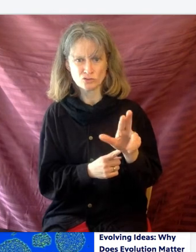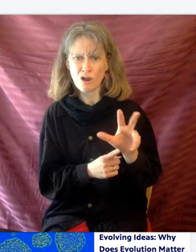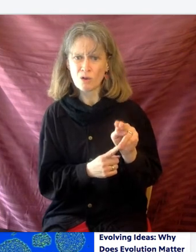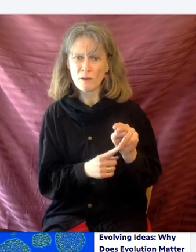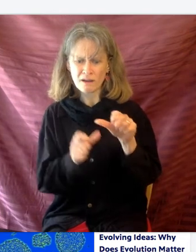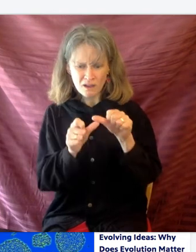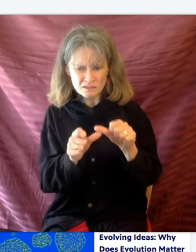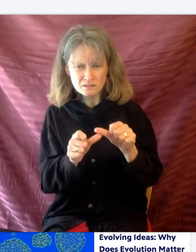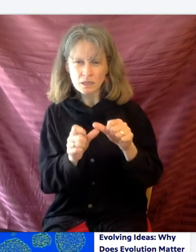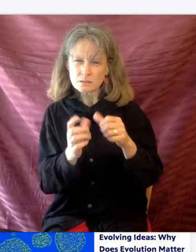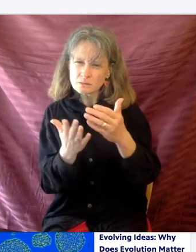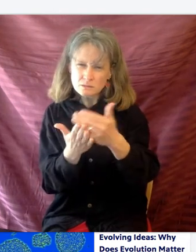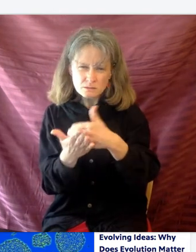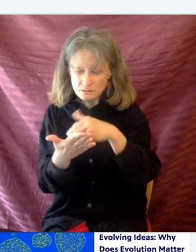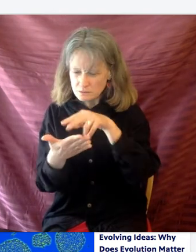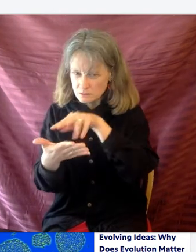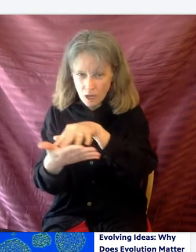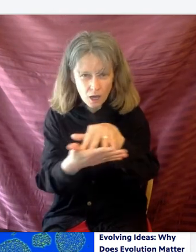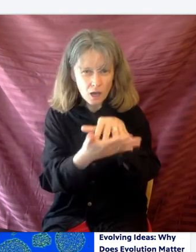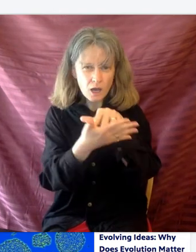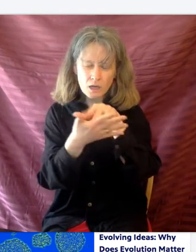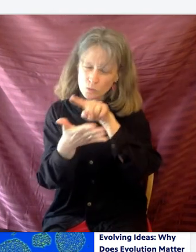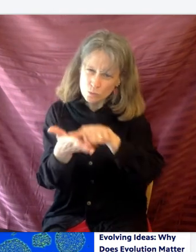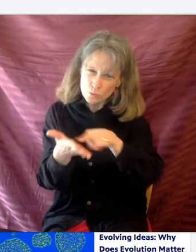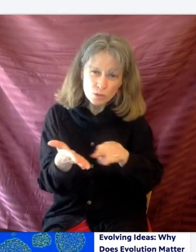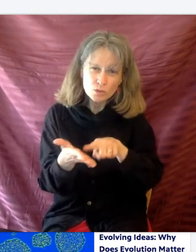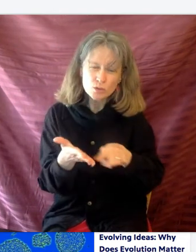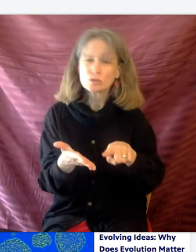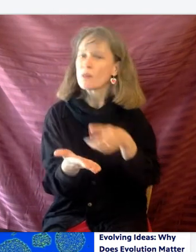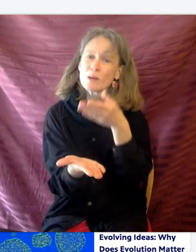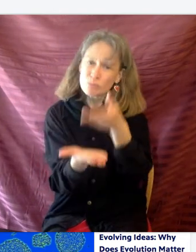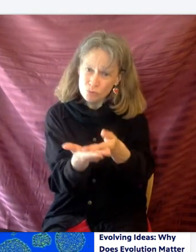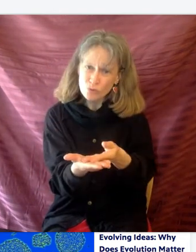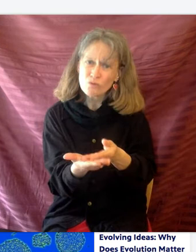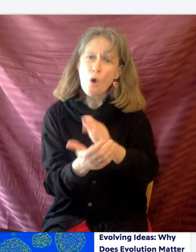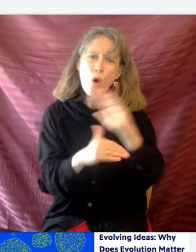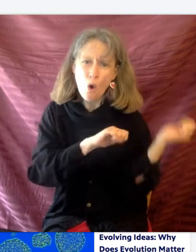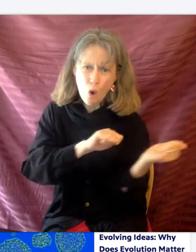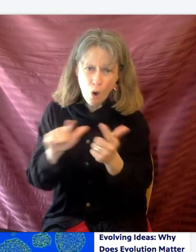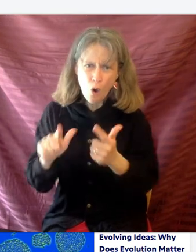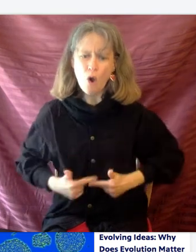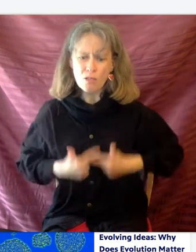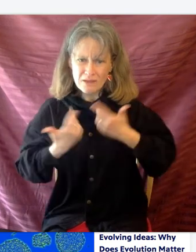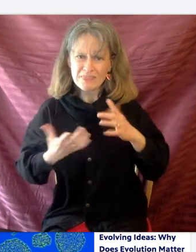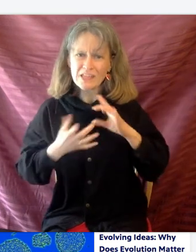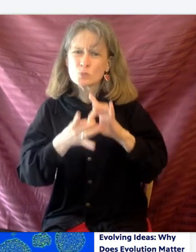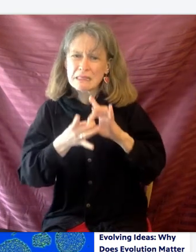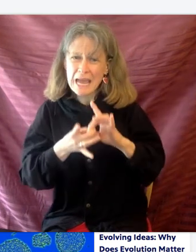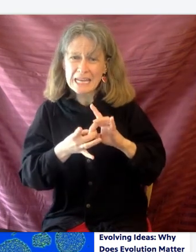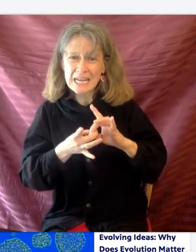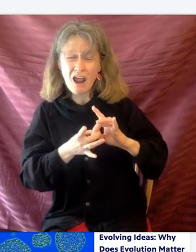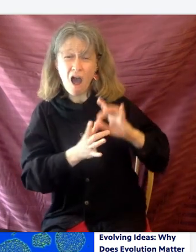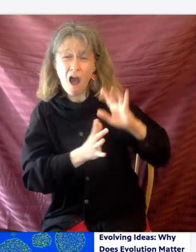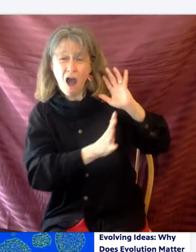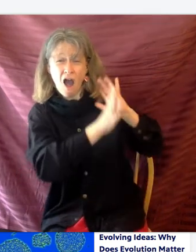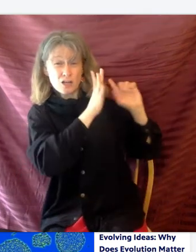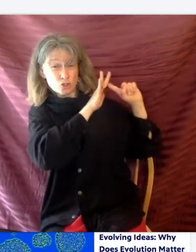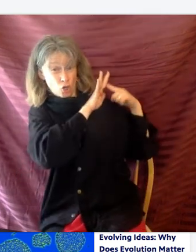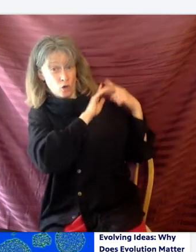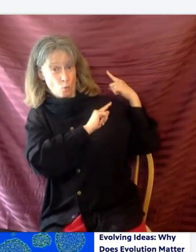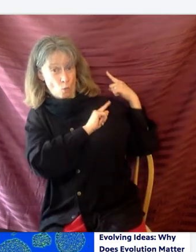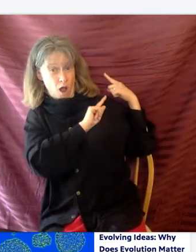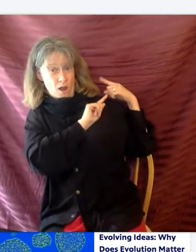conducted supported the revolutionary idea that living things are related and have changed over millions and millions of years.